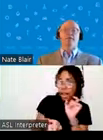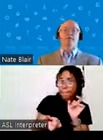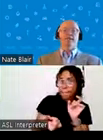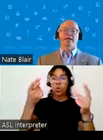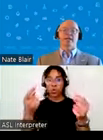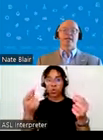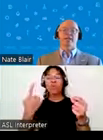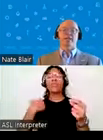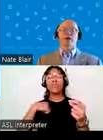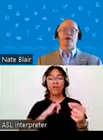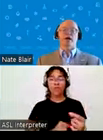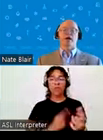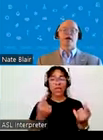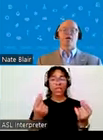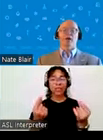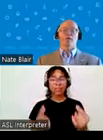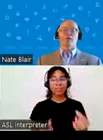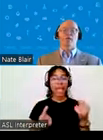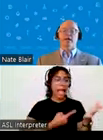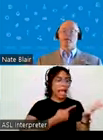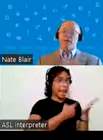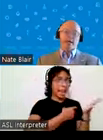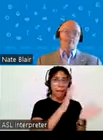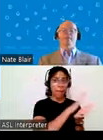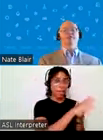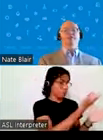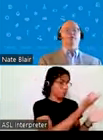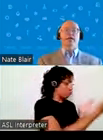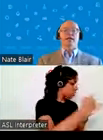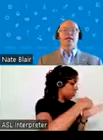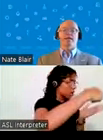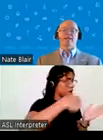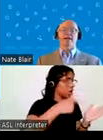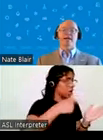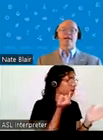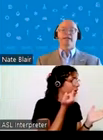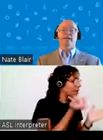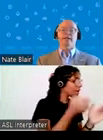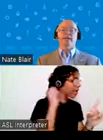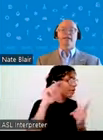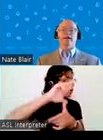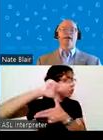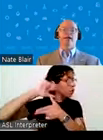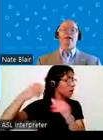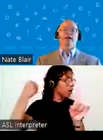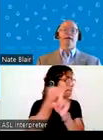the resilience analysis where we look at what happens if a hurricane hits the island again.